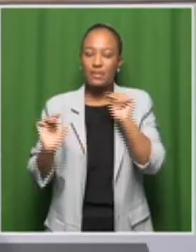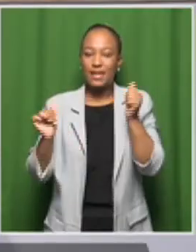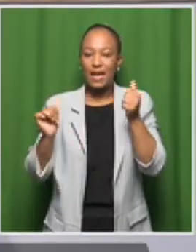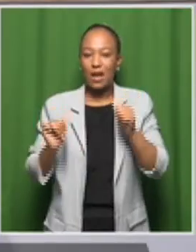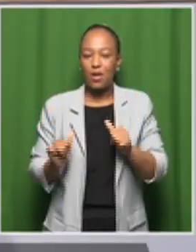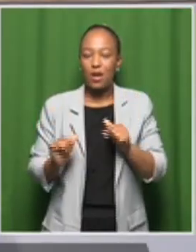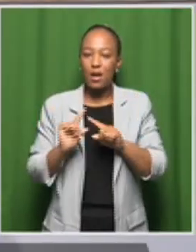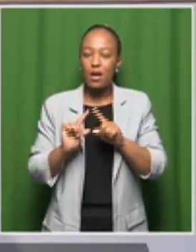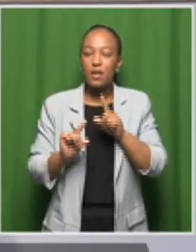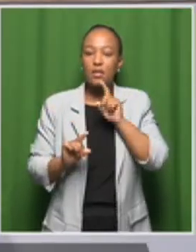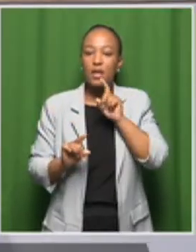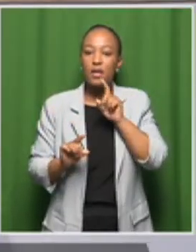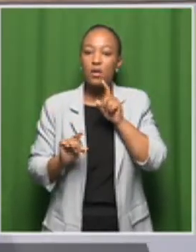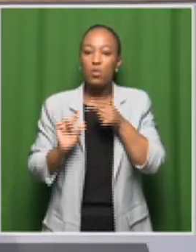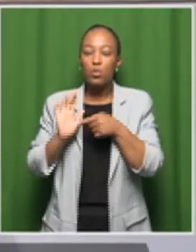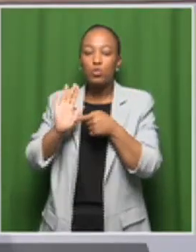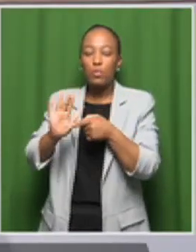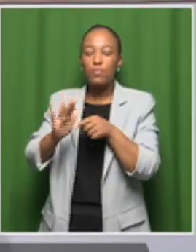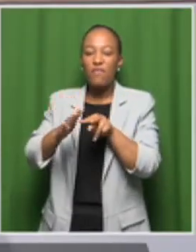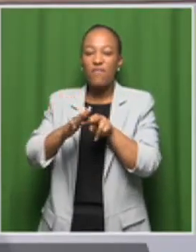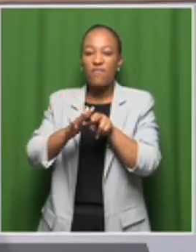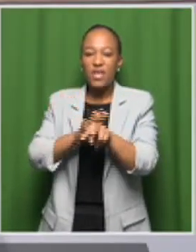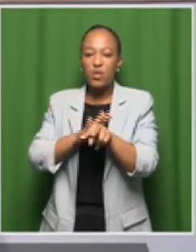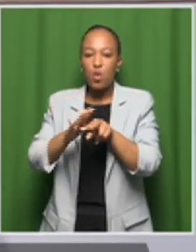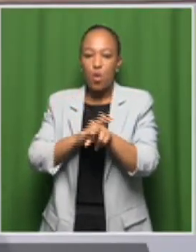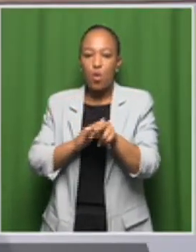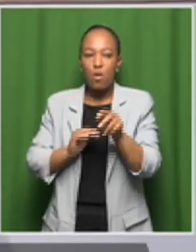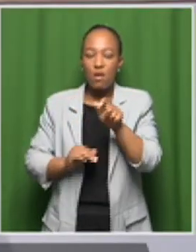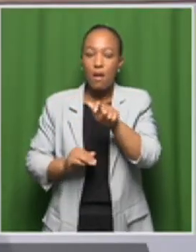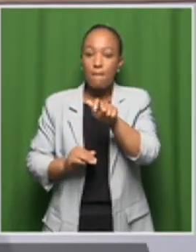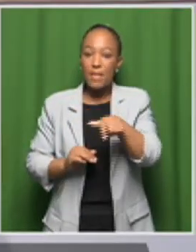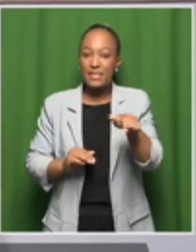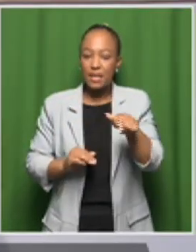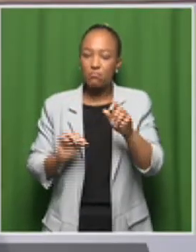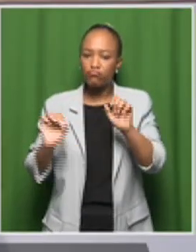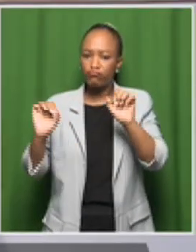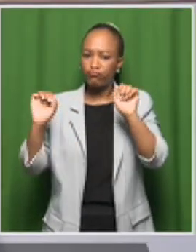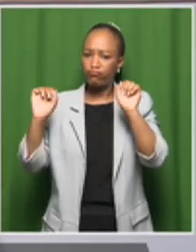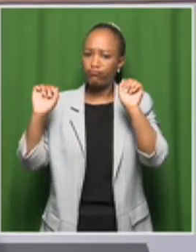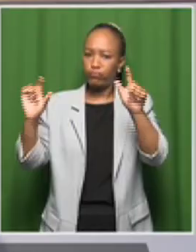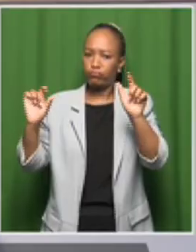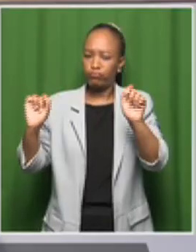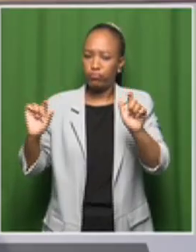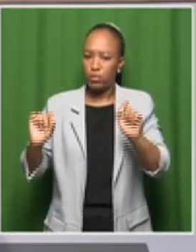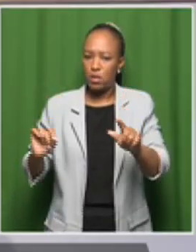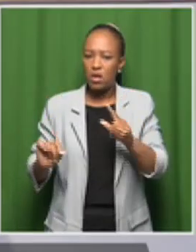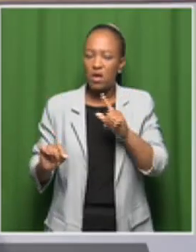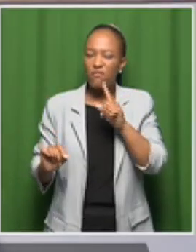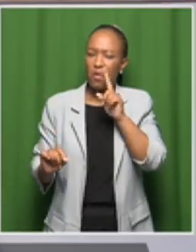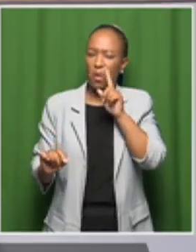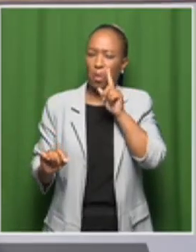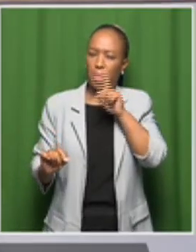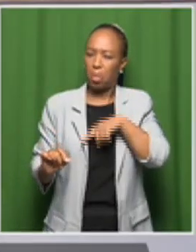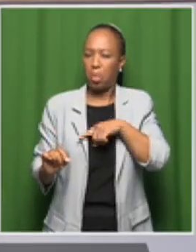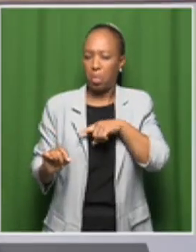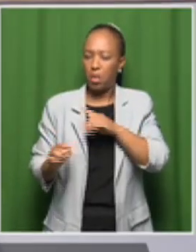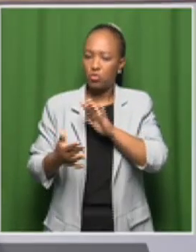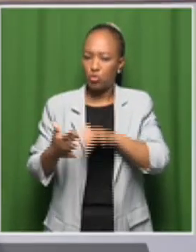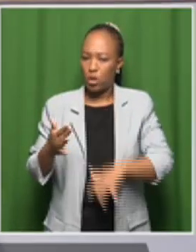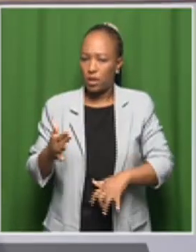use videos of certain individuals just to push up a false narrative. What has been your